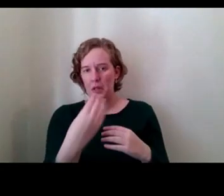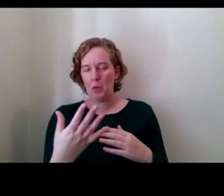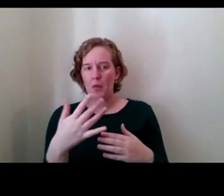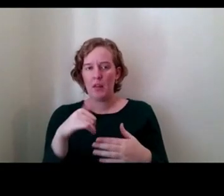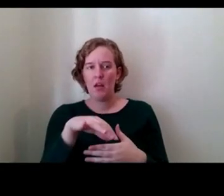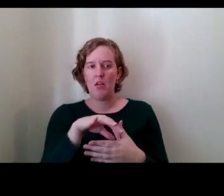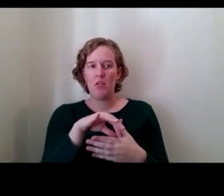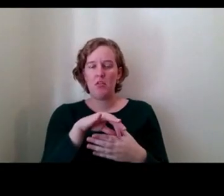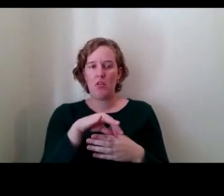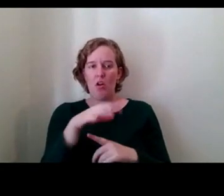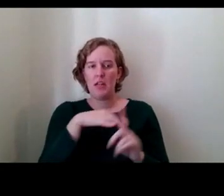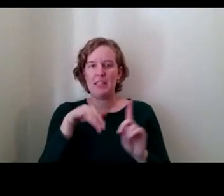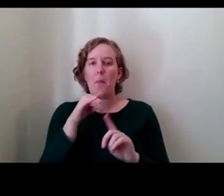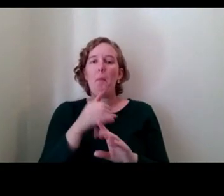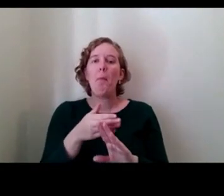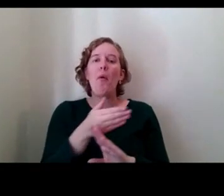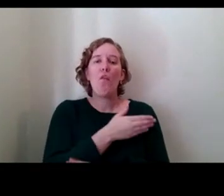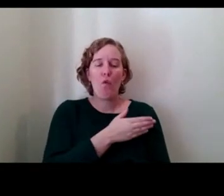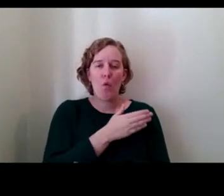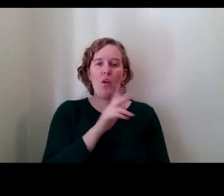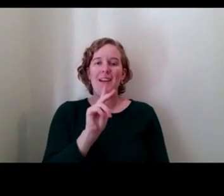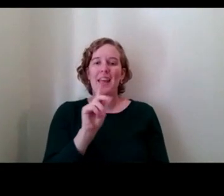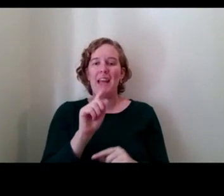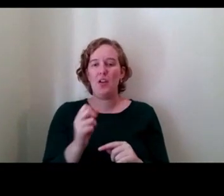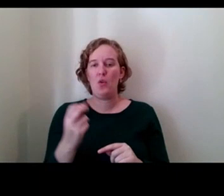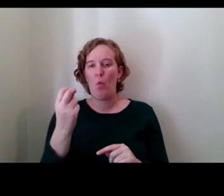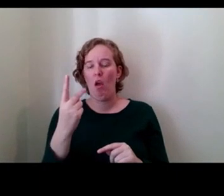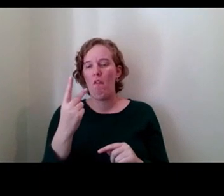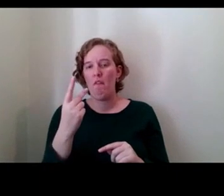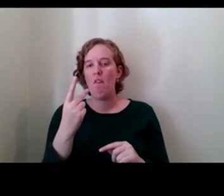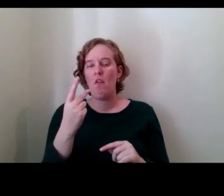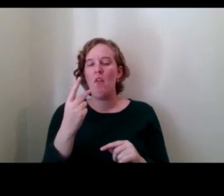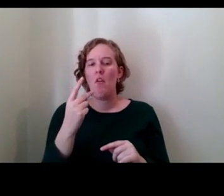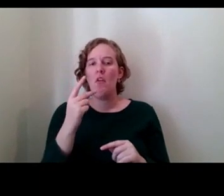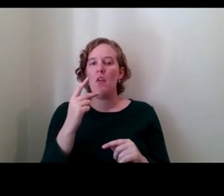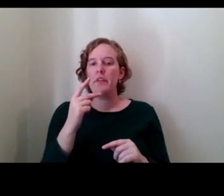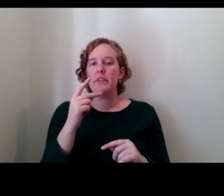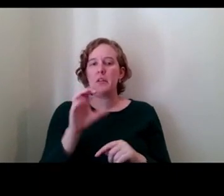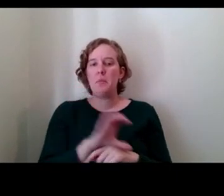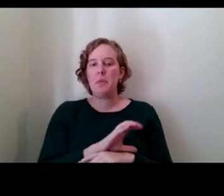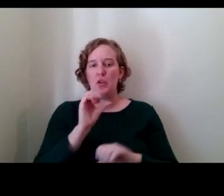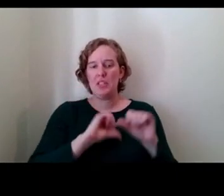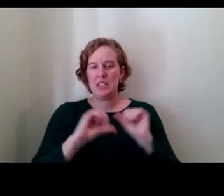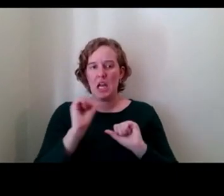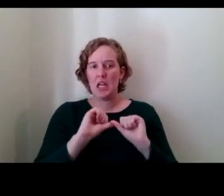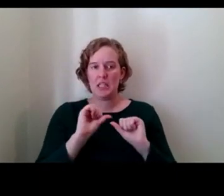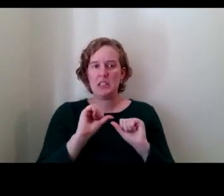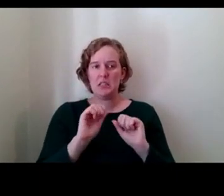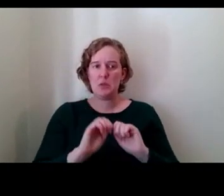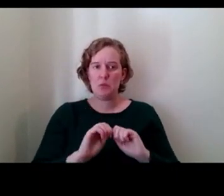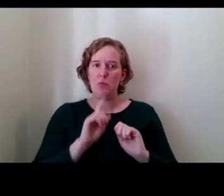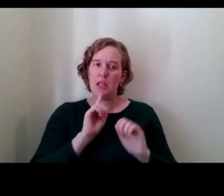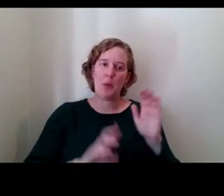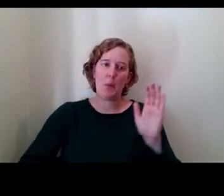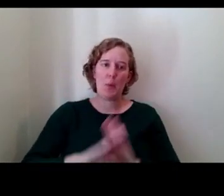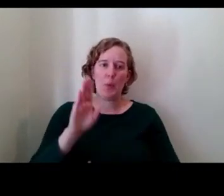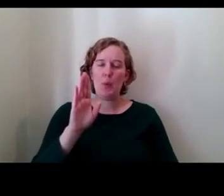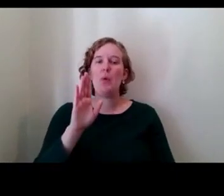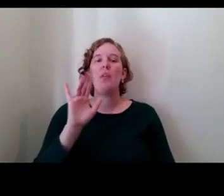big K-12 computer science education revolution that was kickstarted by things like the Royal Society report